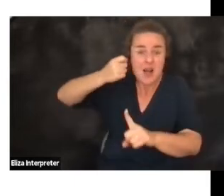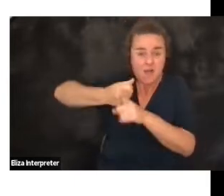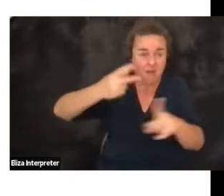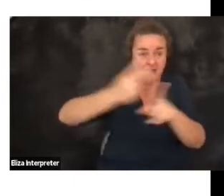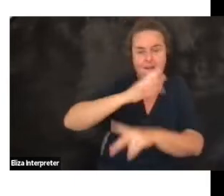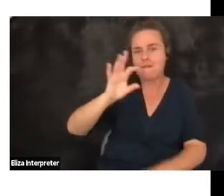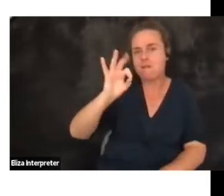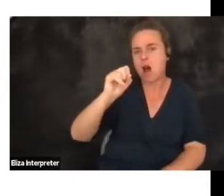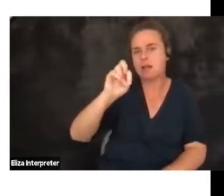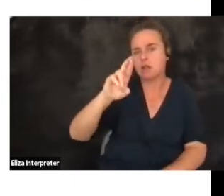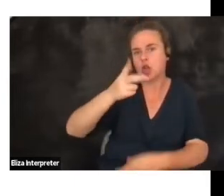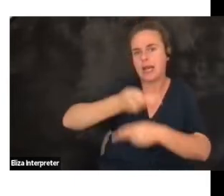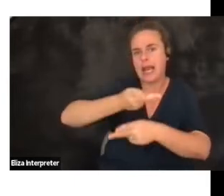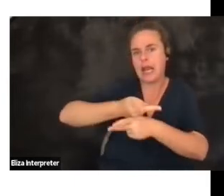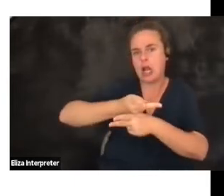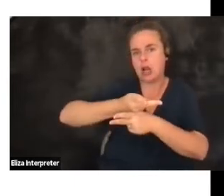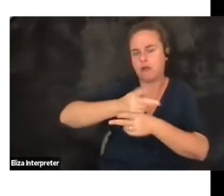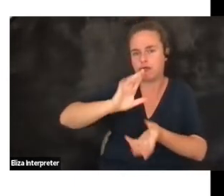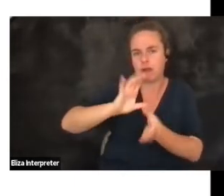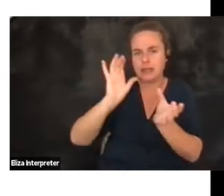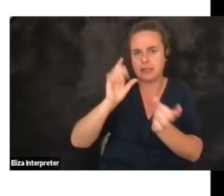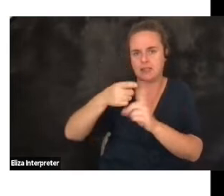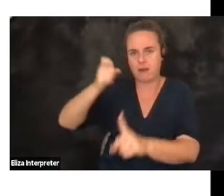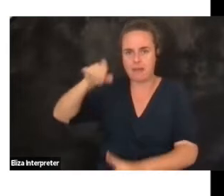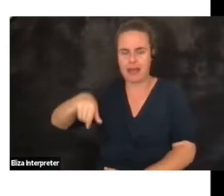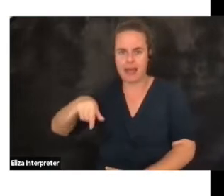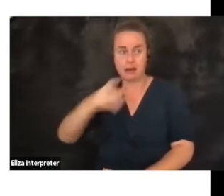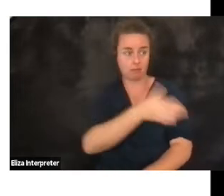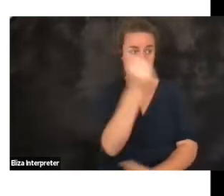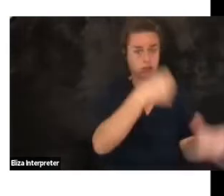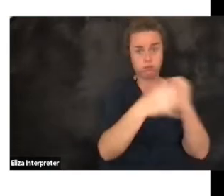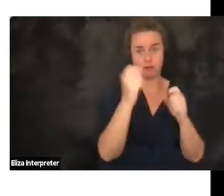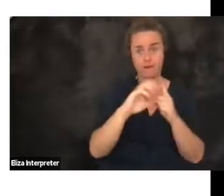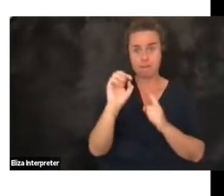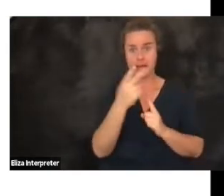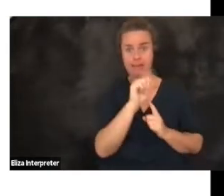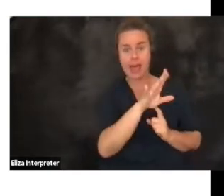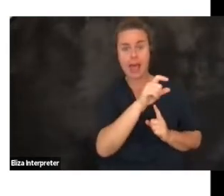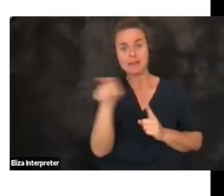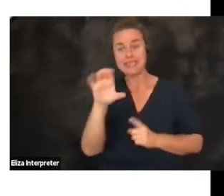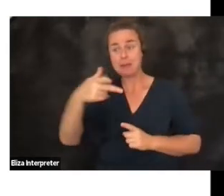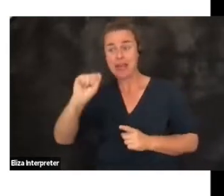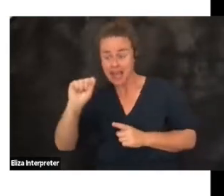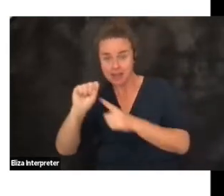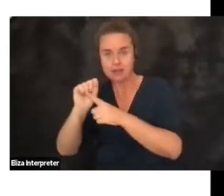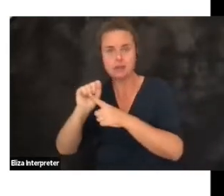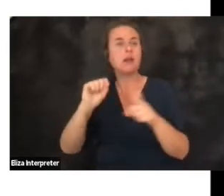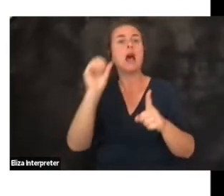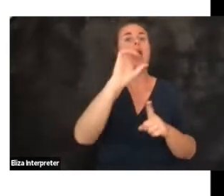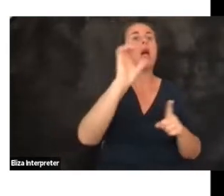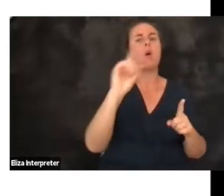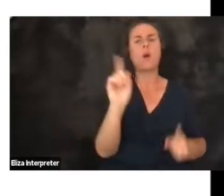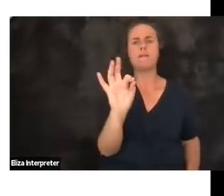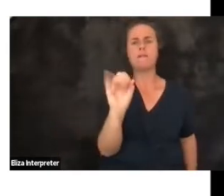many kids moving into foster care as a result of meth labs and they were now increasing the numbers